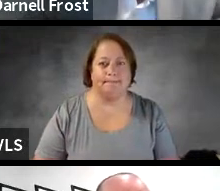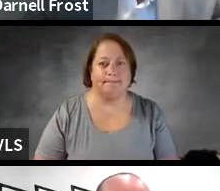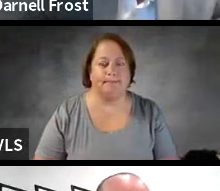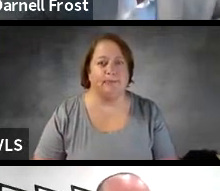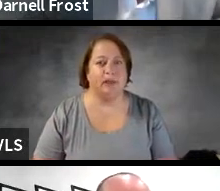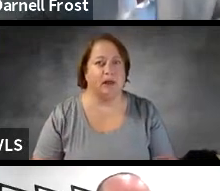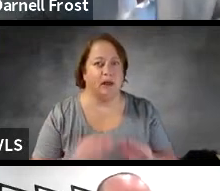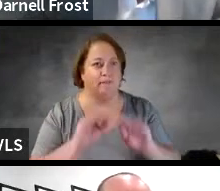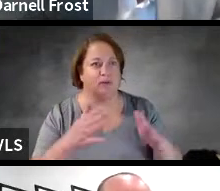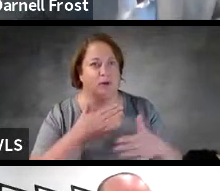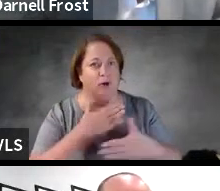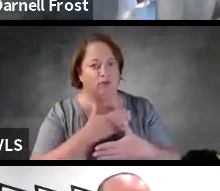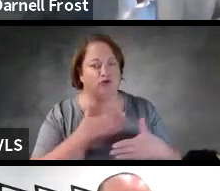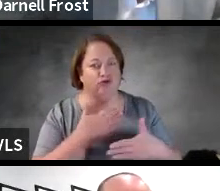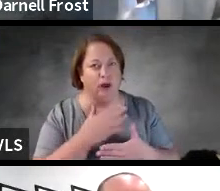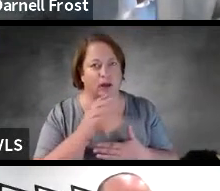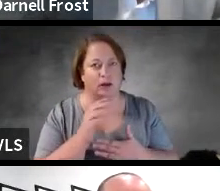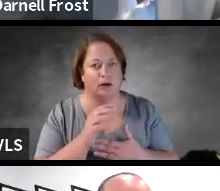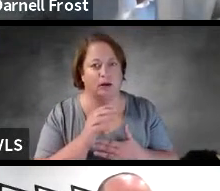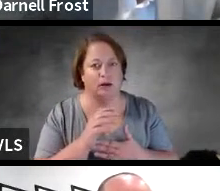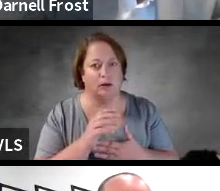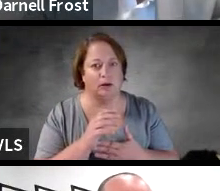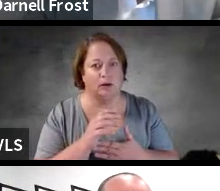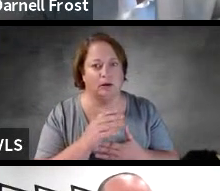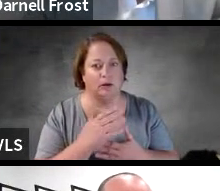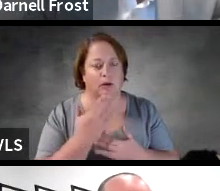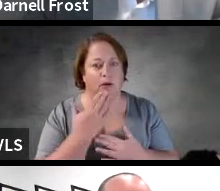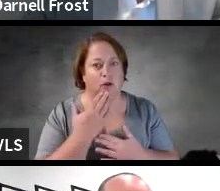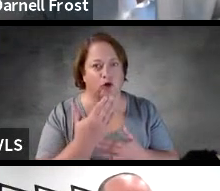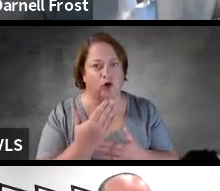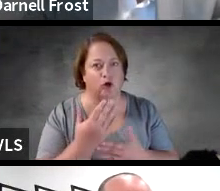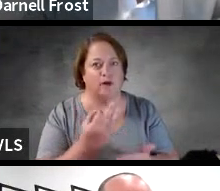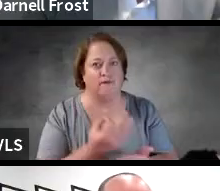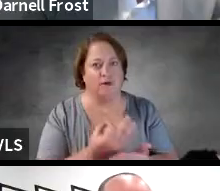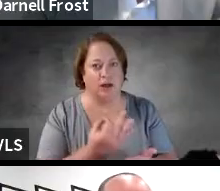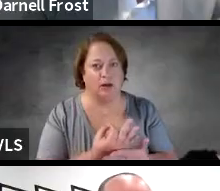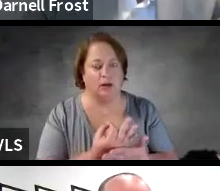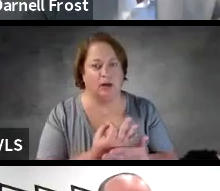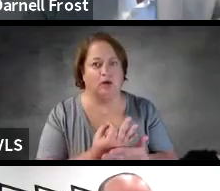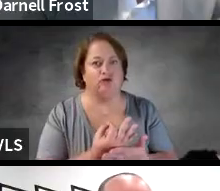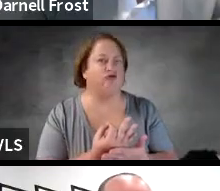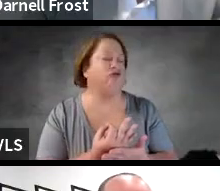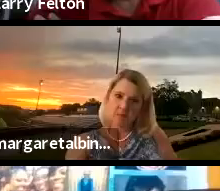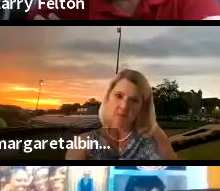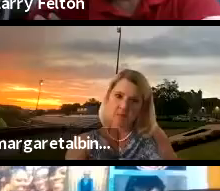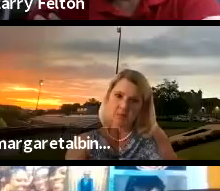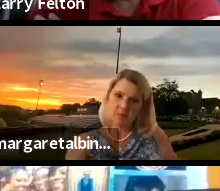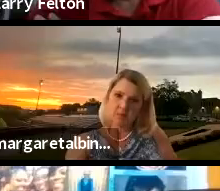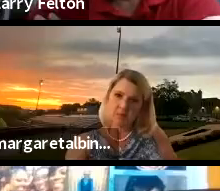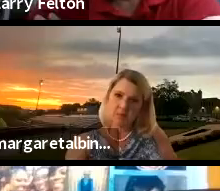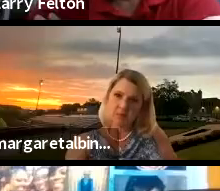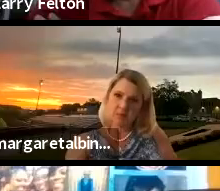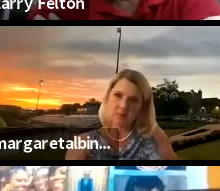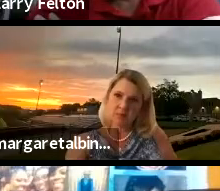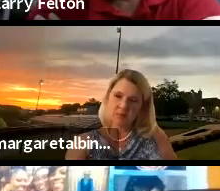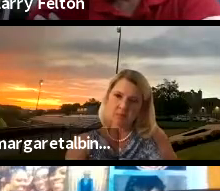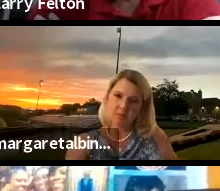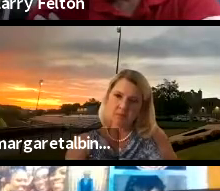Obviously, appreciate the good financial stewardship of the